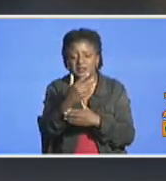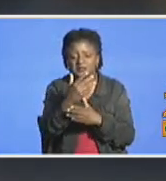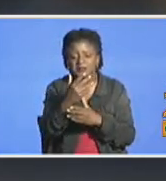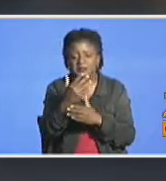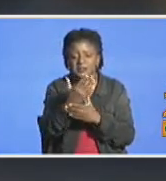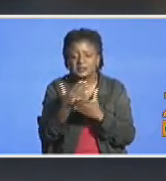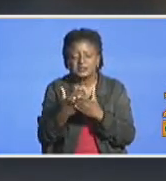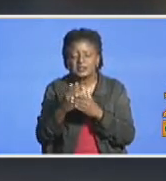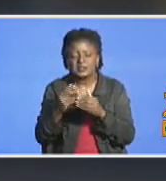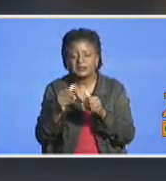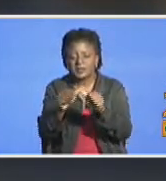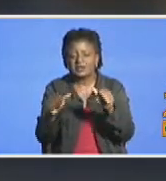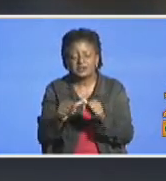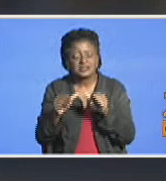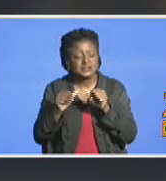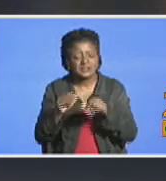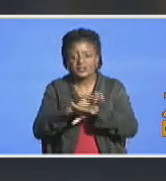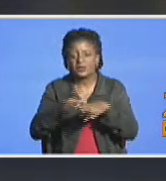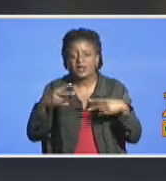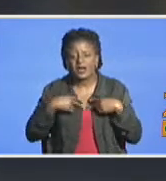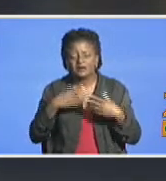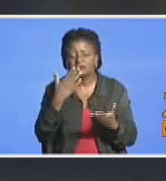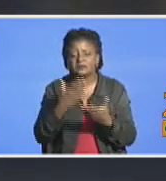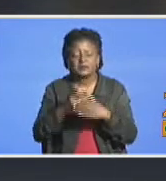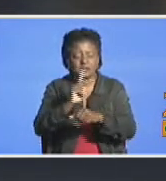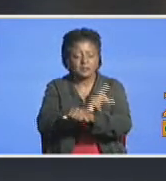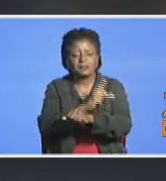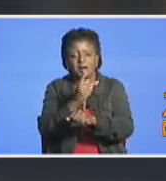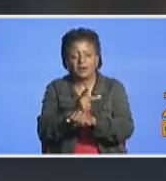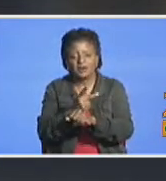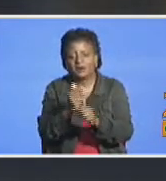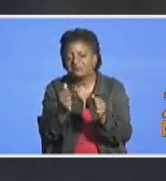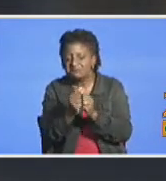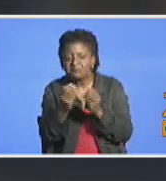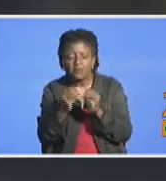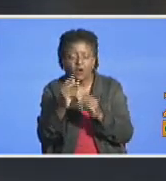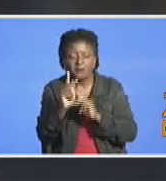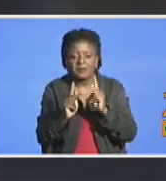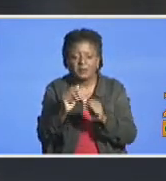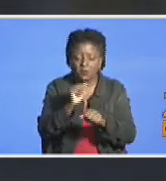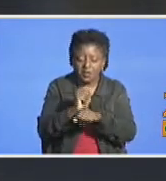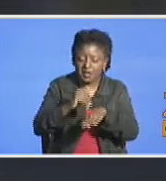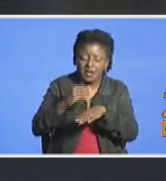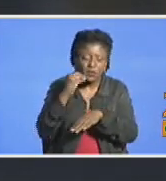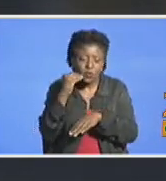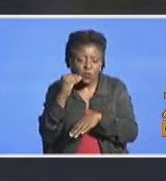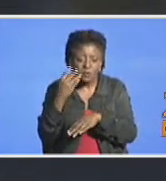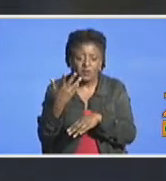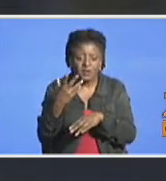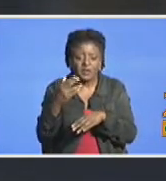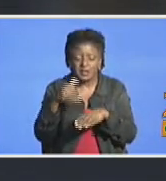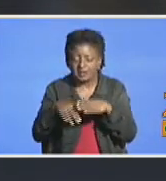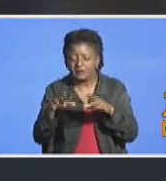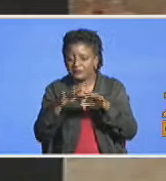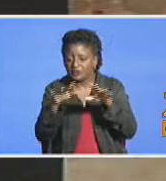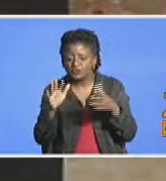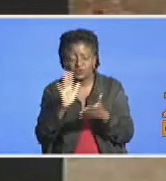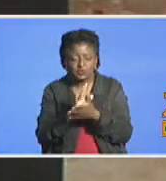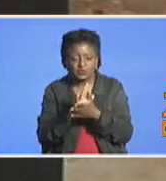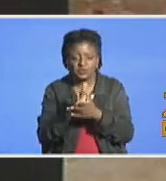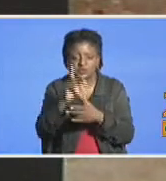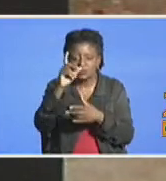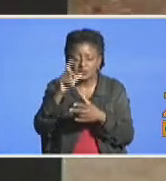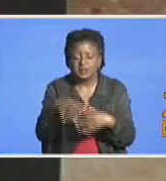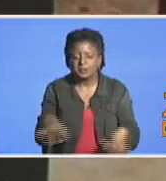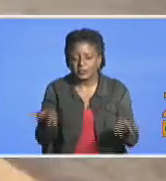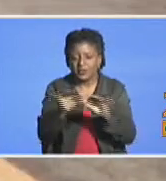power, and with more people working from home and attending virtual learning from home, having a reliable power source, it's never been more important. Despite